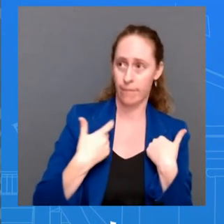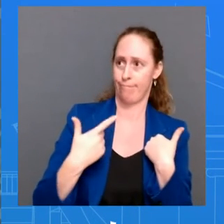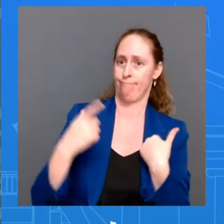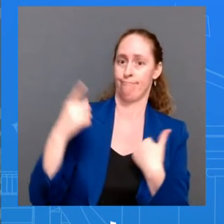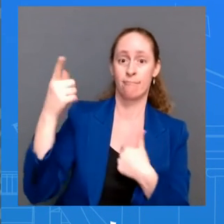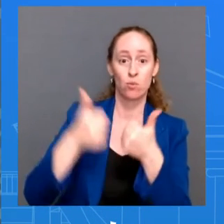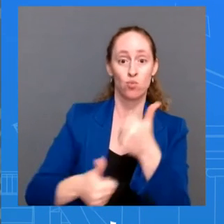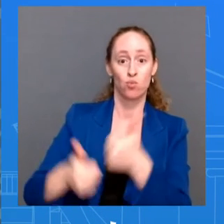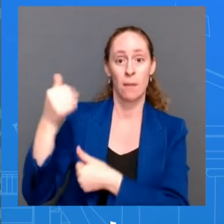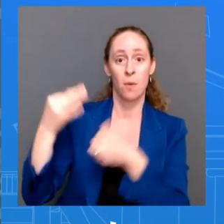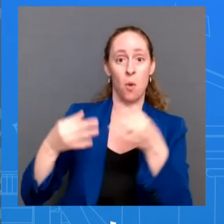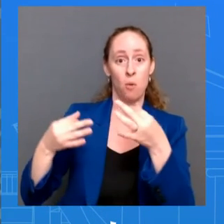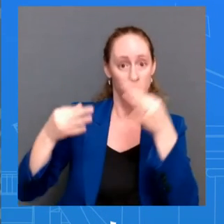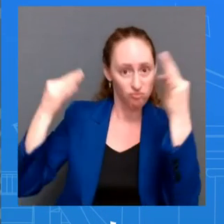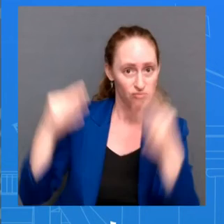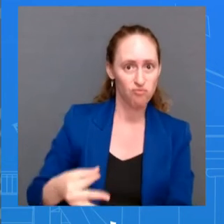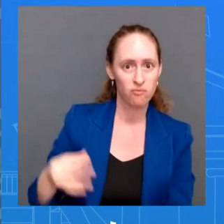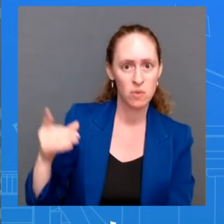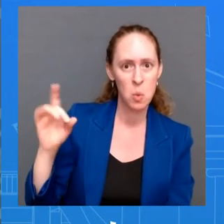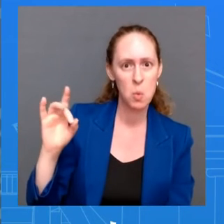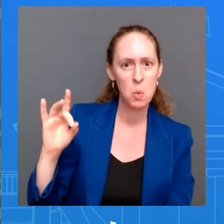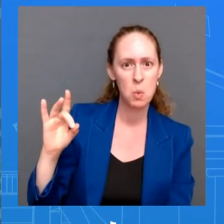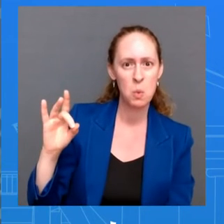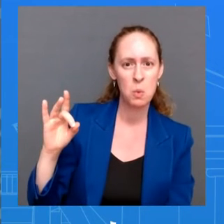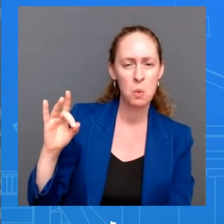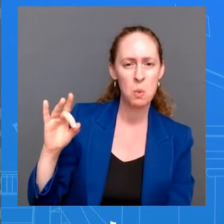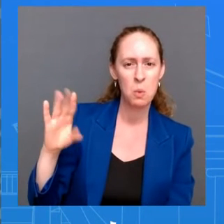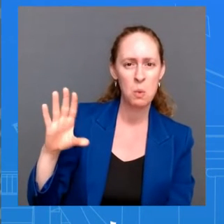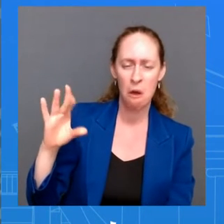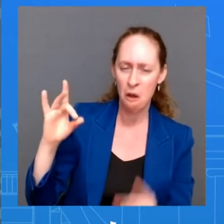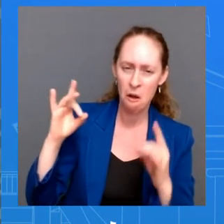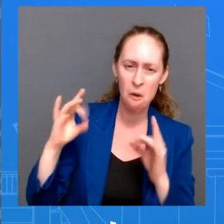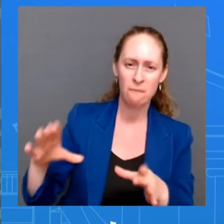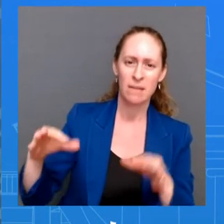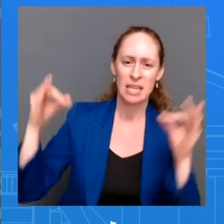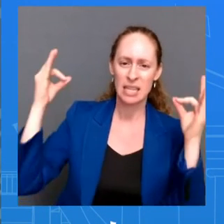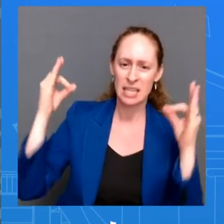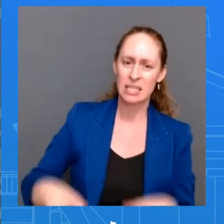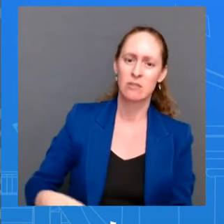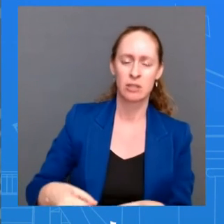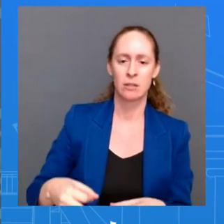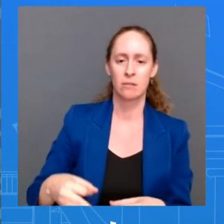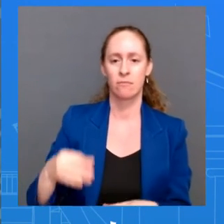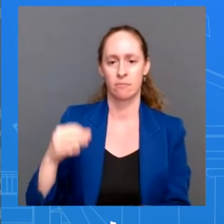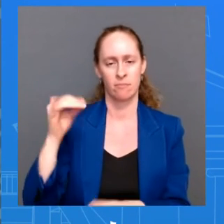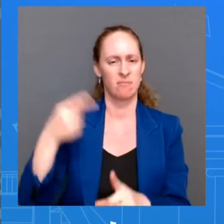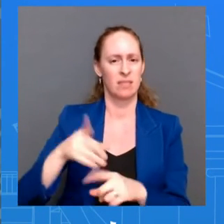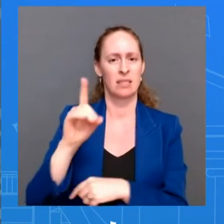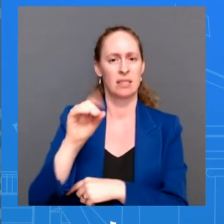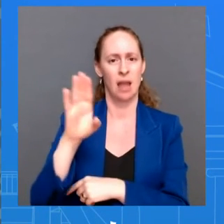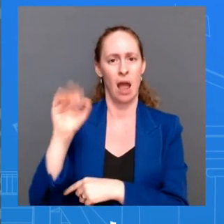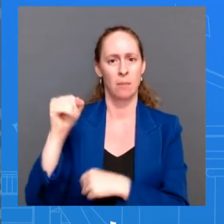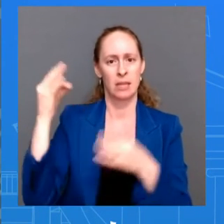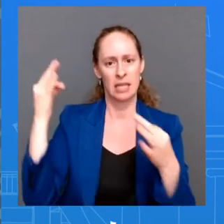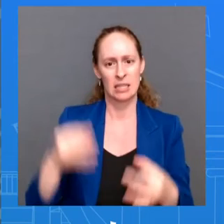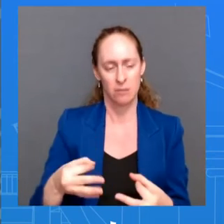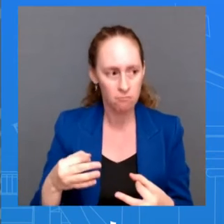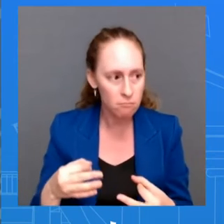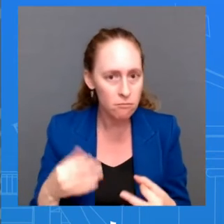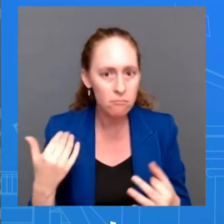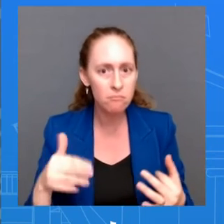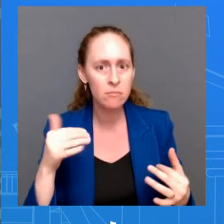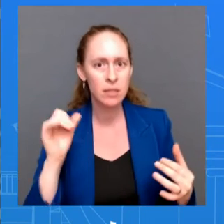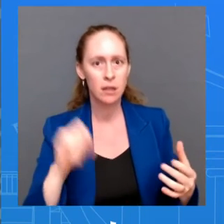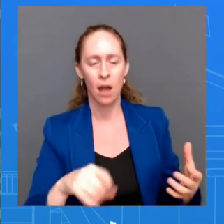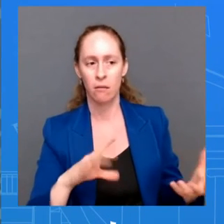a lot of families and women's lives at risk. And so that is something that he made sure FDA was able